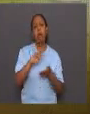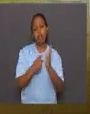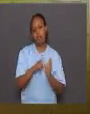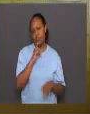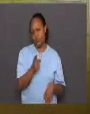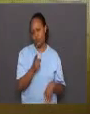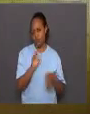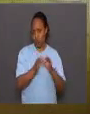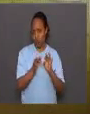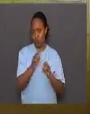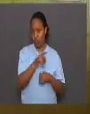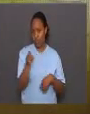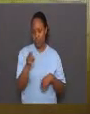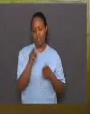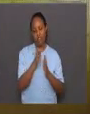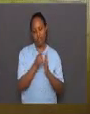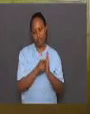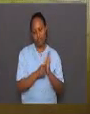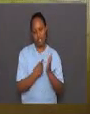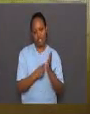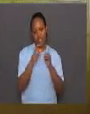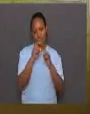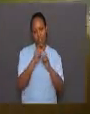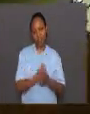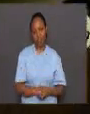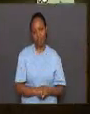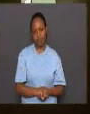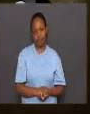write down a definition of this term.